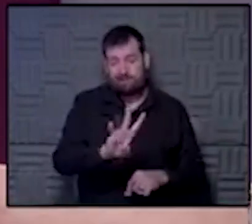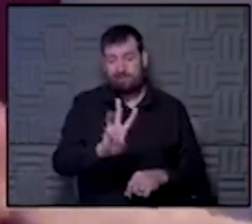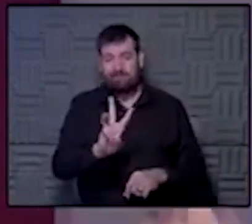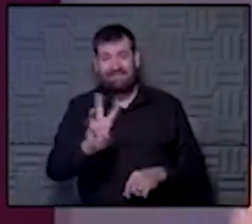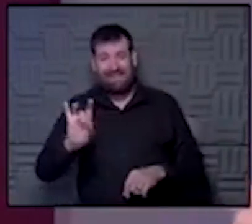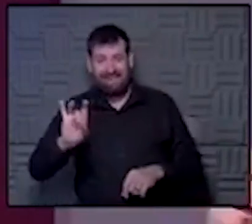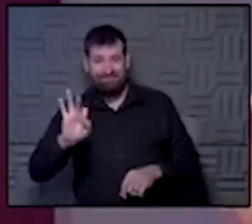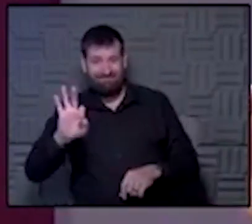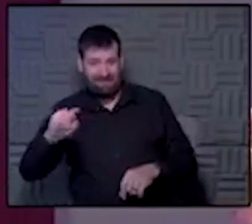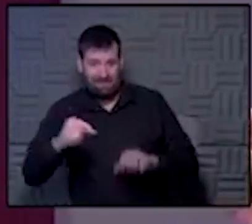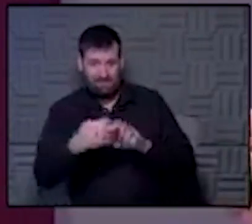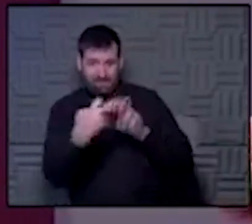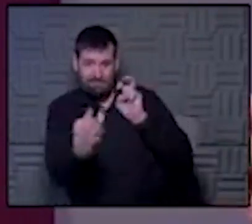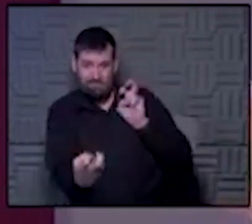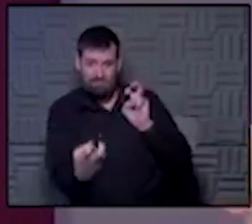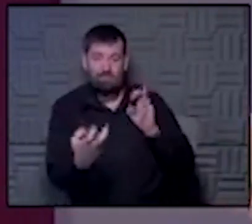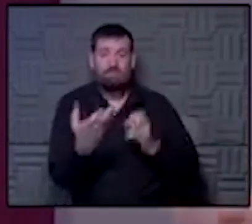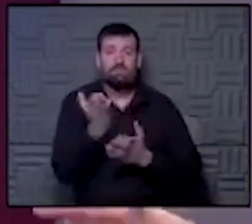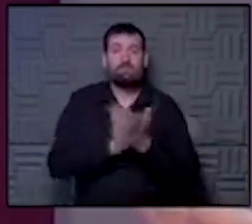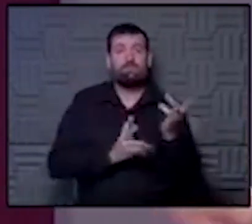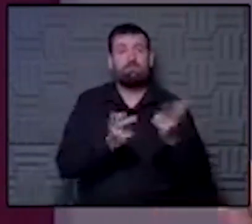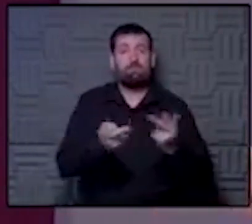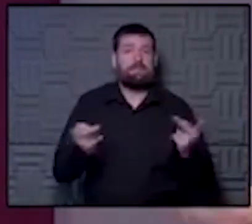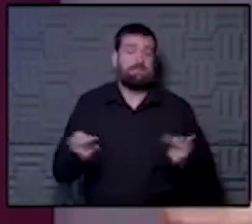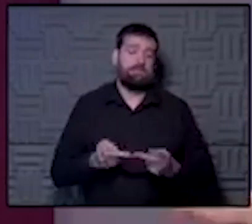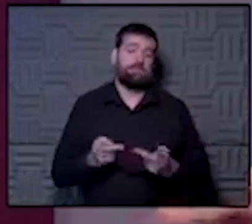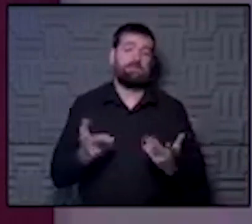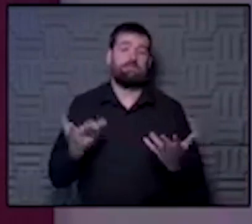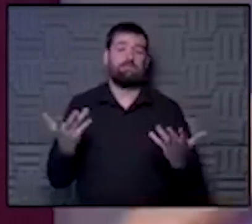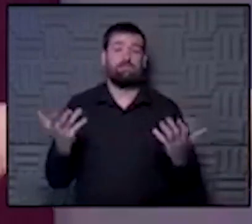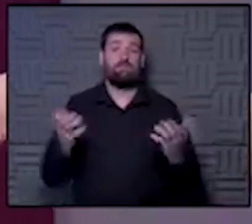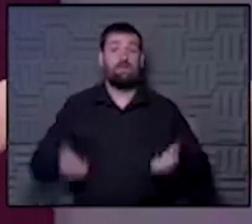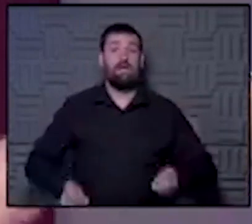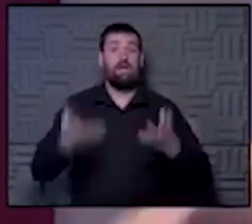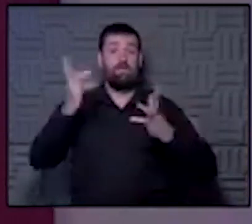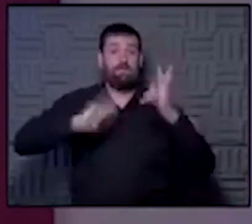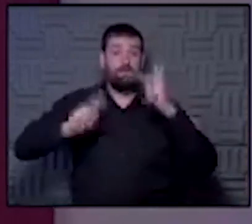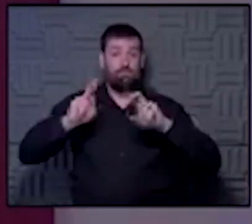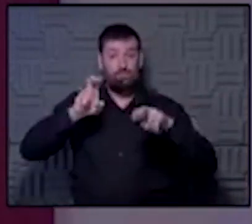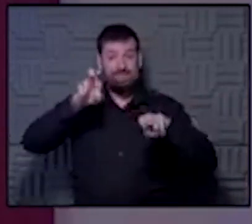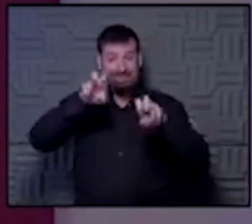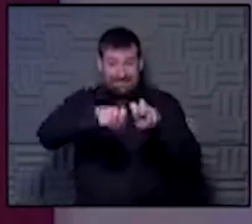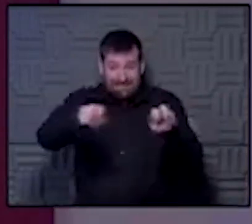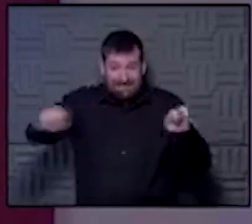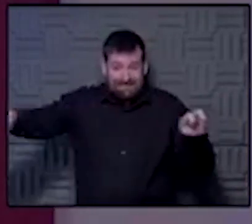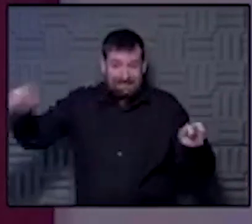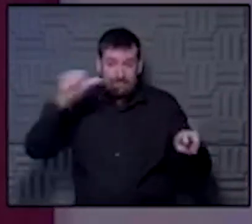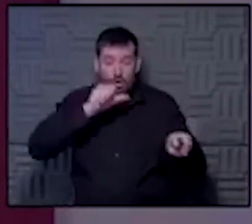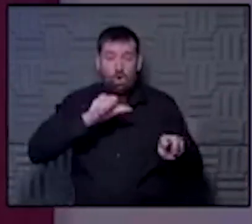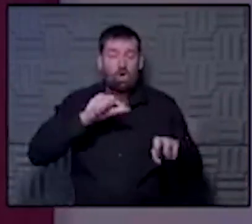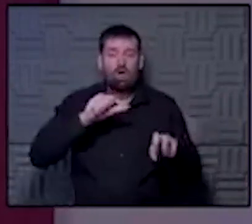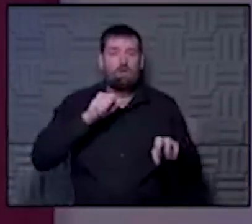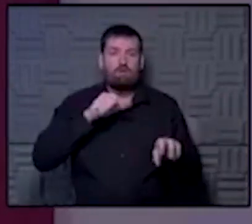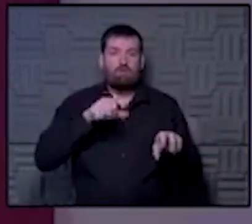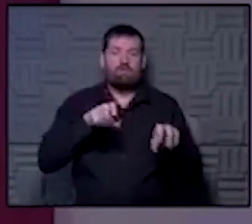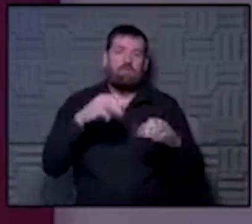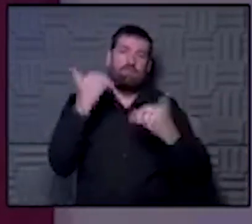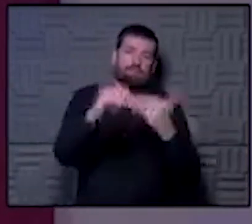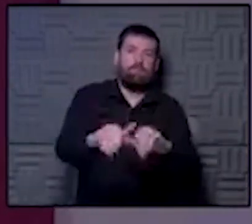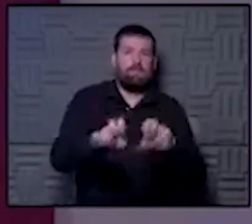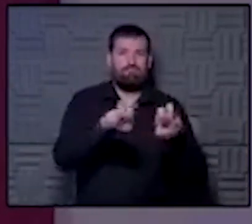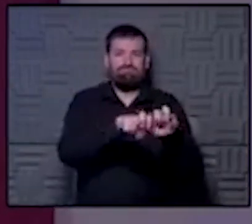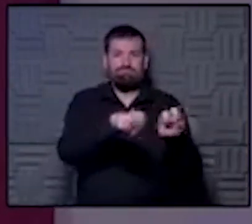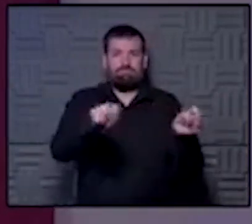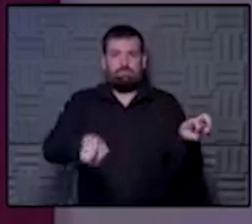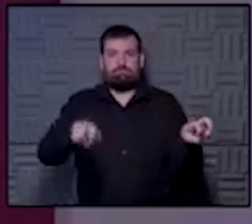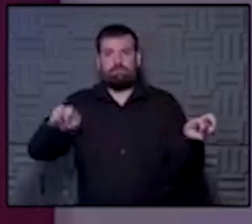another group. Some places have limited the number of folks that can actually sit at the bar, so you're not just right next to one another.